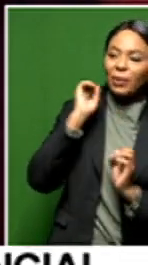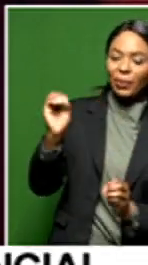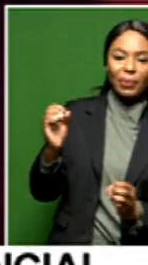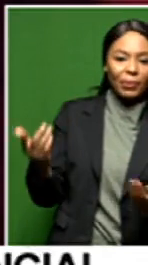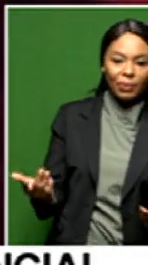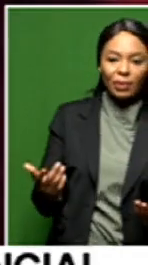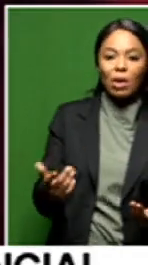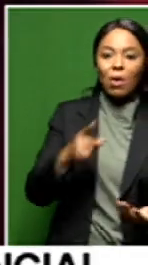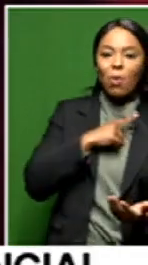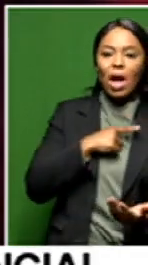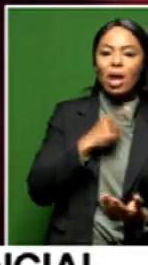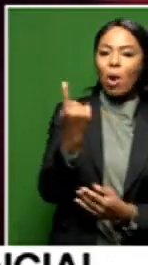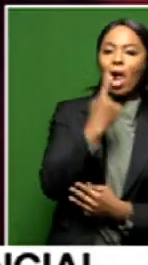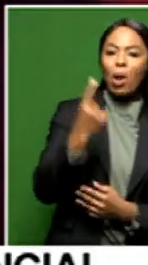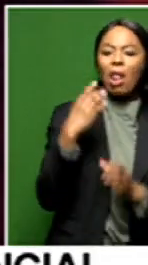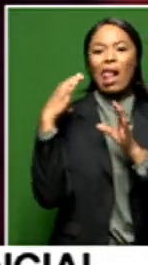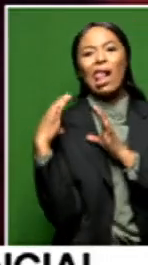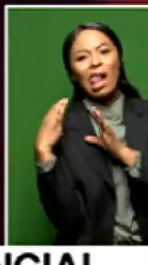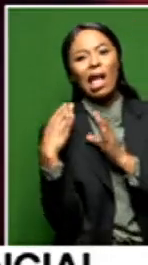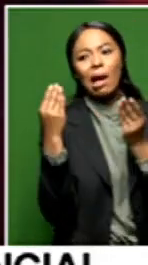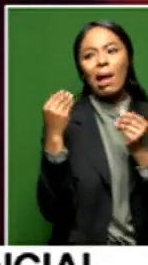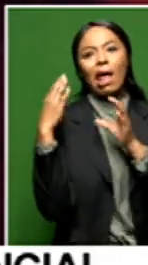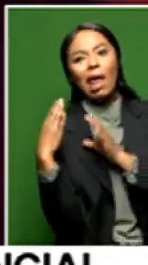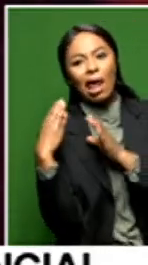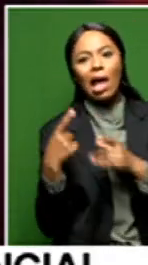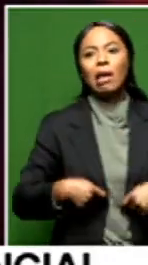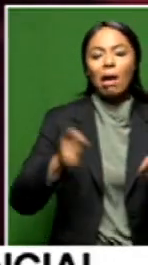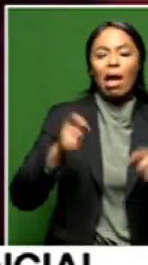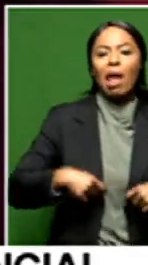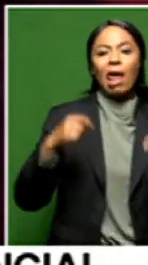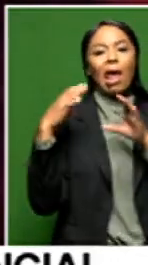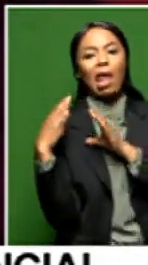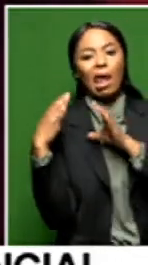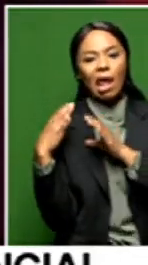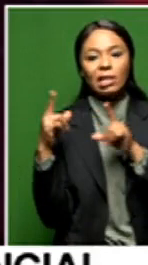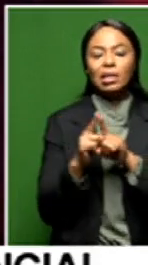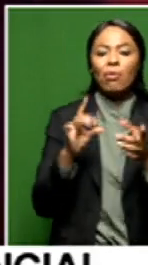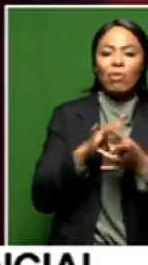terms of just being overwhelmed with all the external factors and also what's happening in your own home.